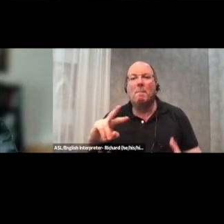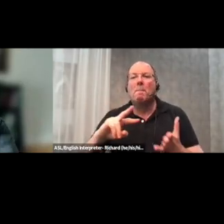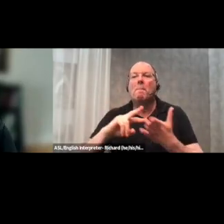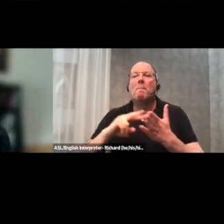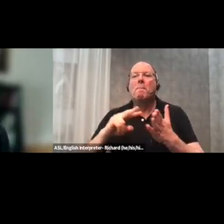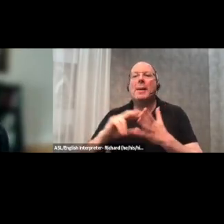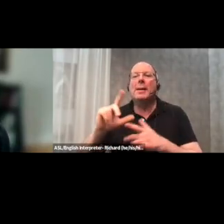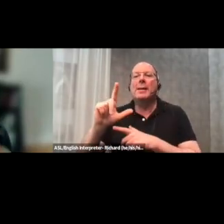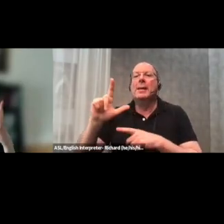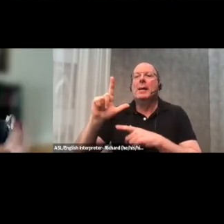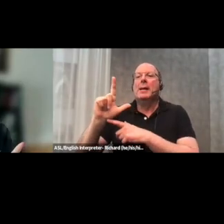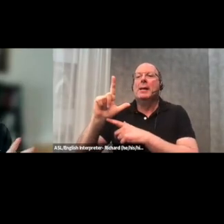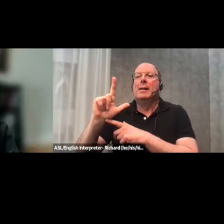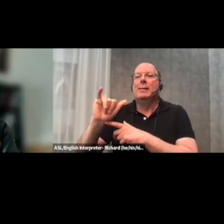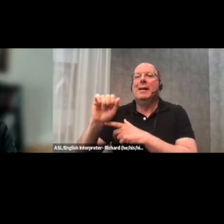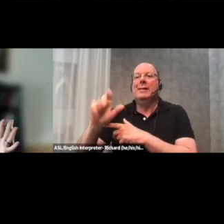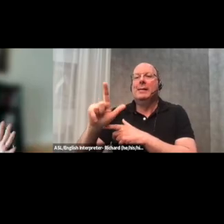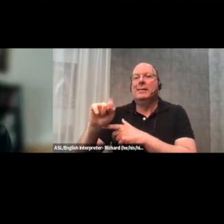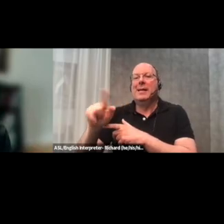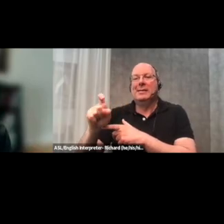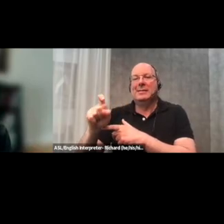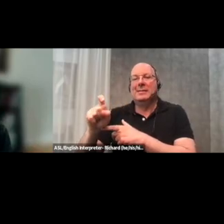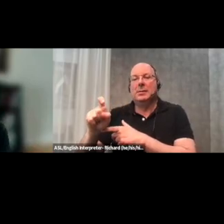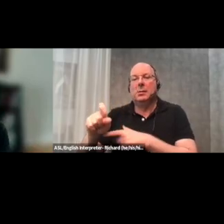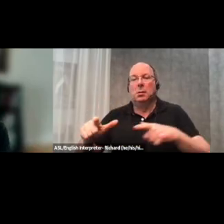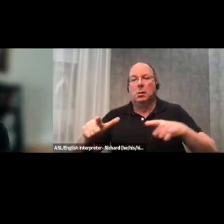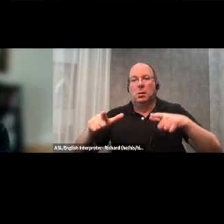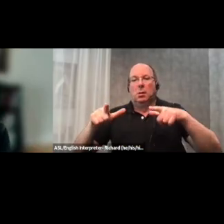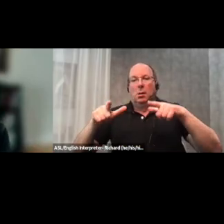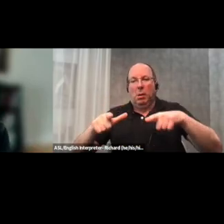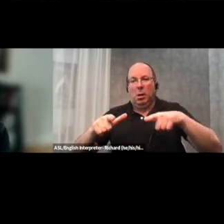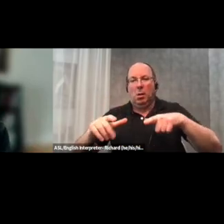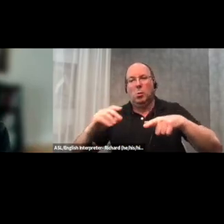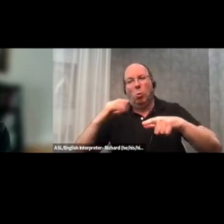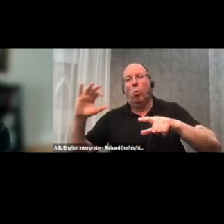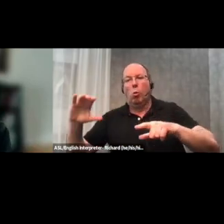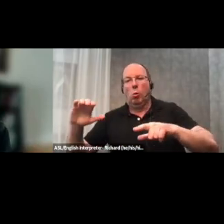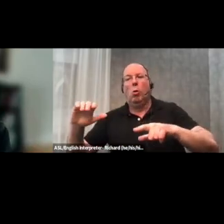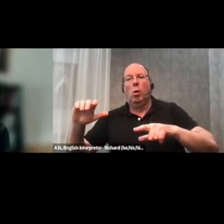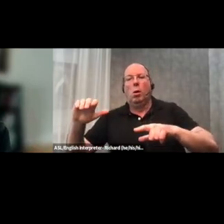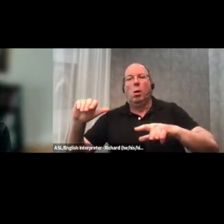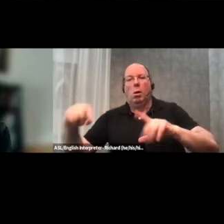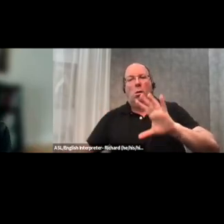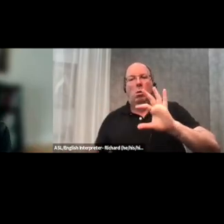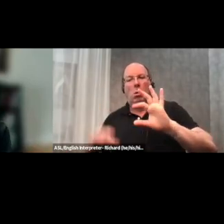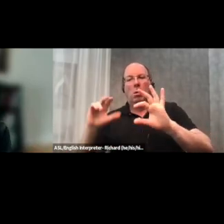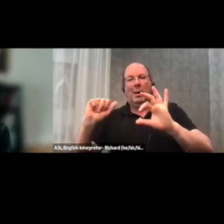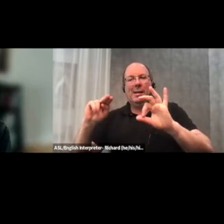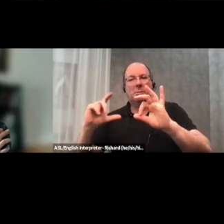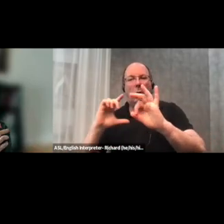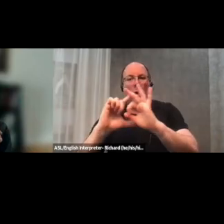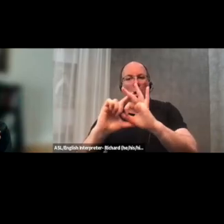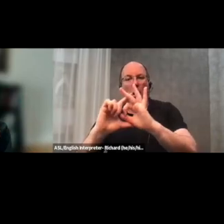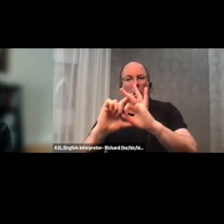of latex that you take and place on the vagina or anus for vaginal oral